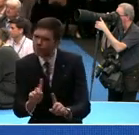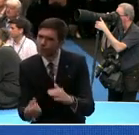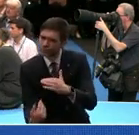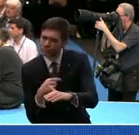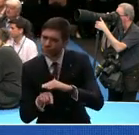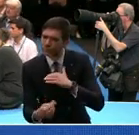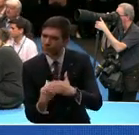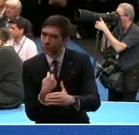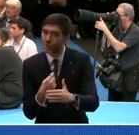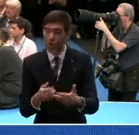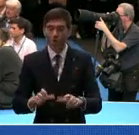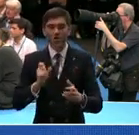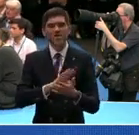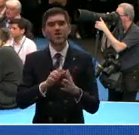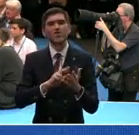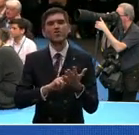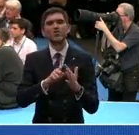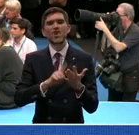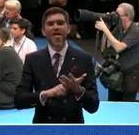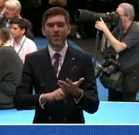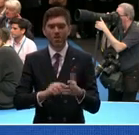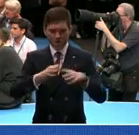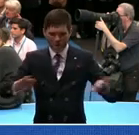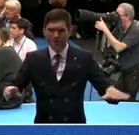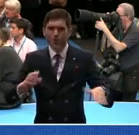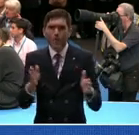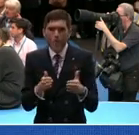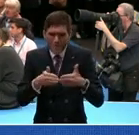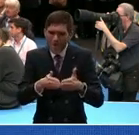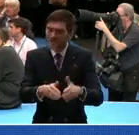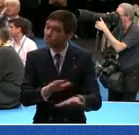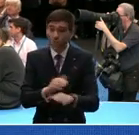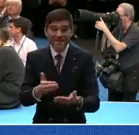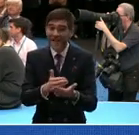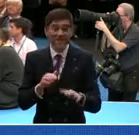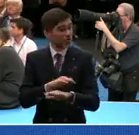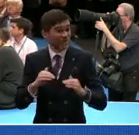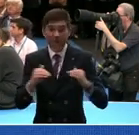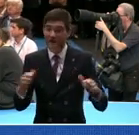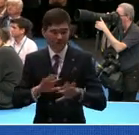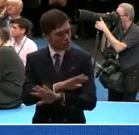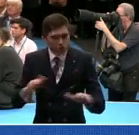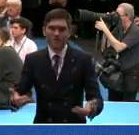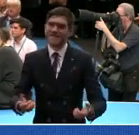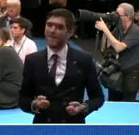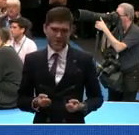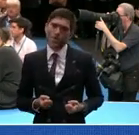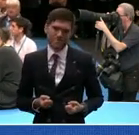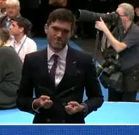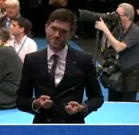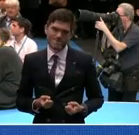is happening in the Channel with small boats is unsafe, unfair, and unacceptable.